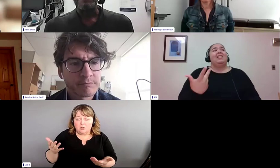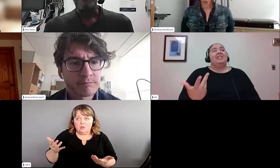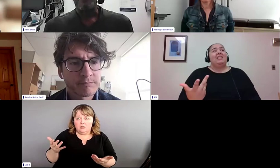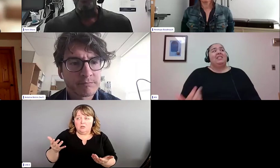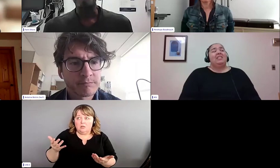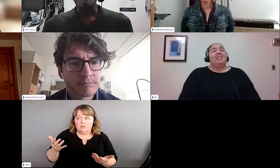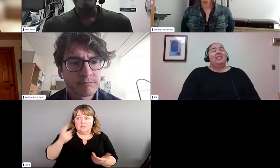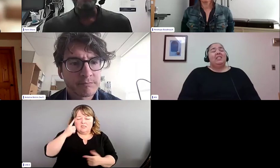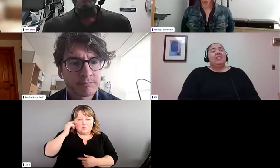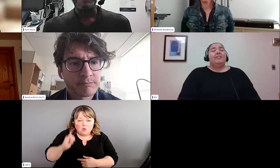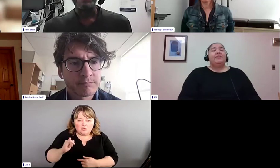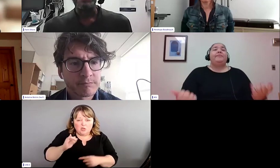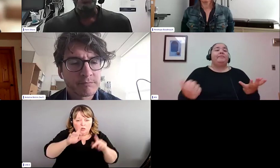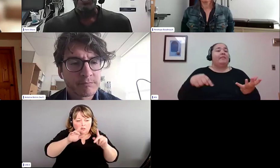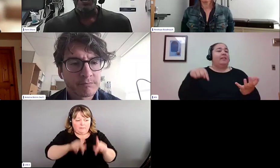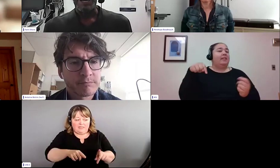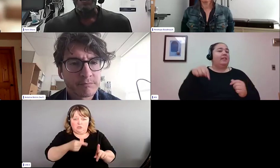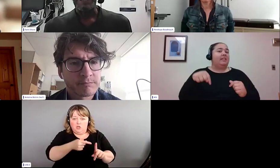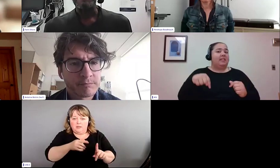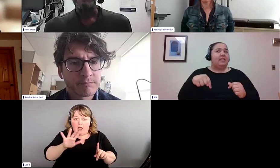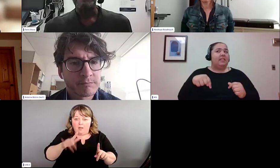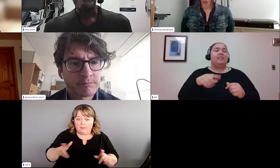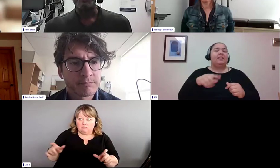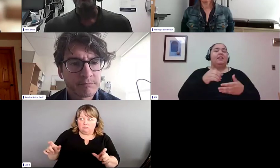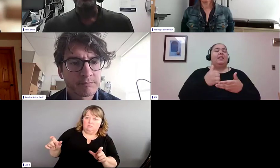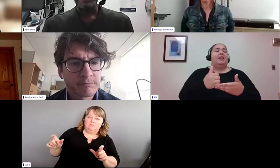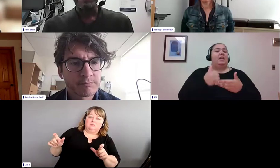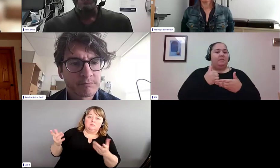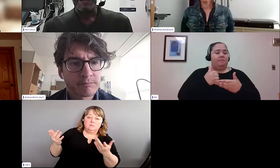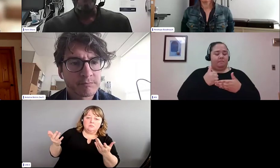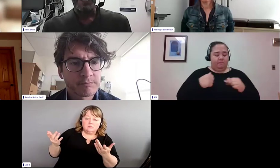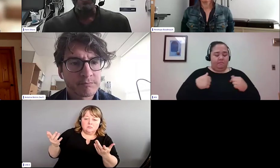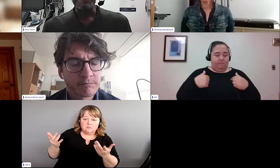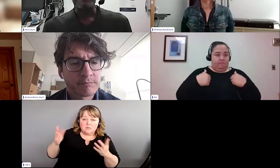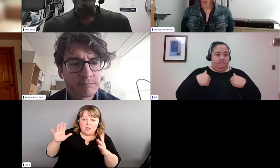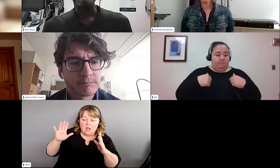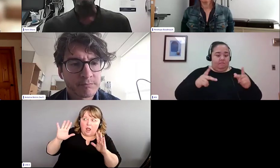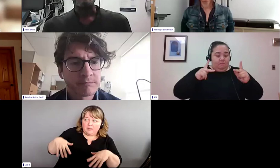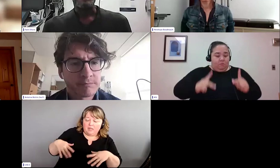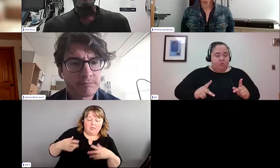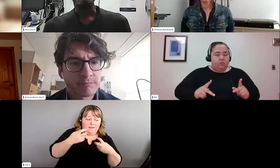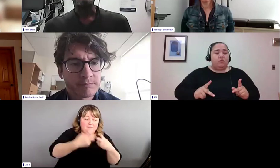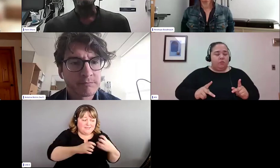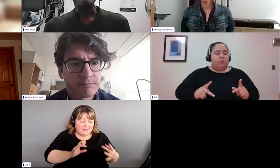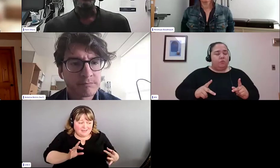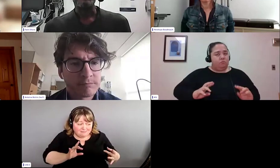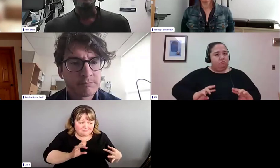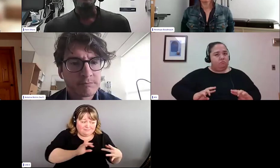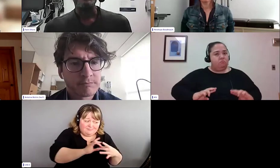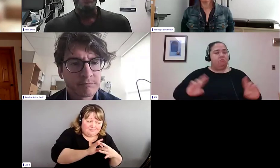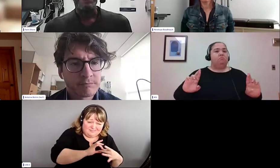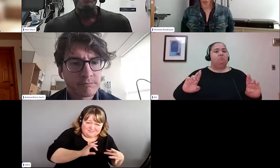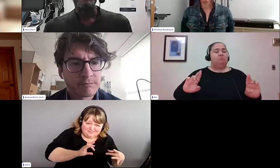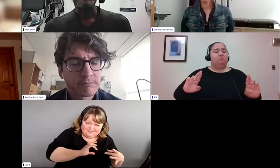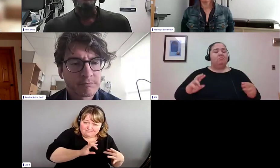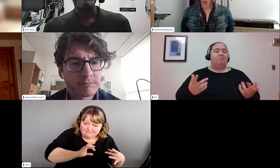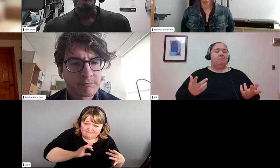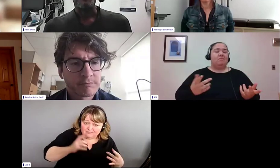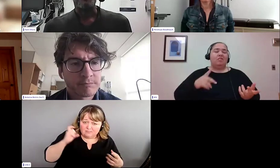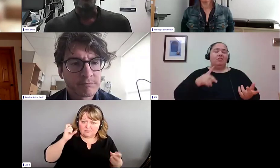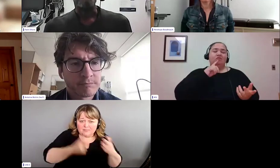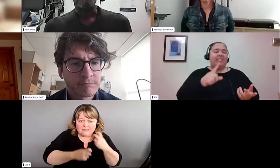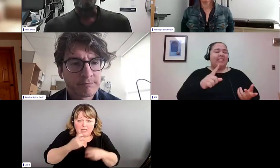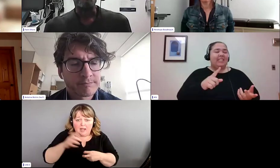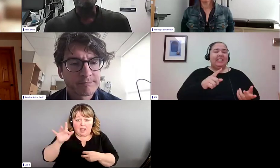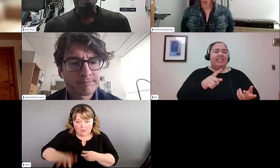this is what makes the individual so apt, so difficult to connect with.